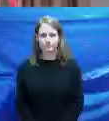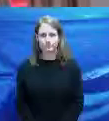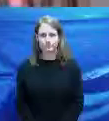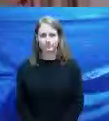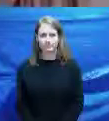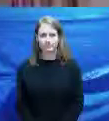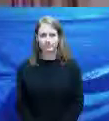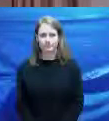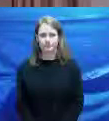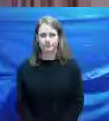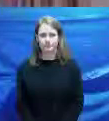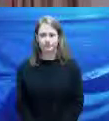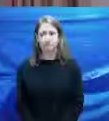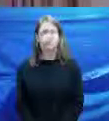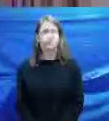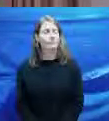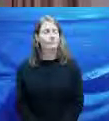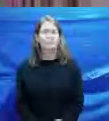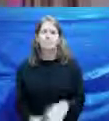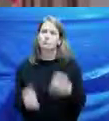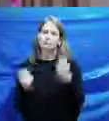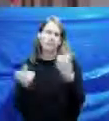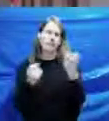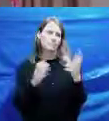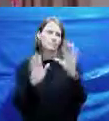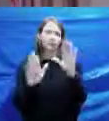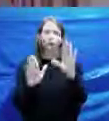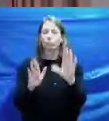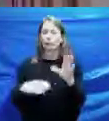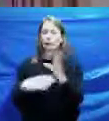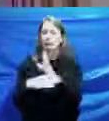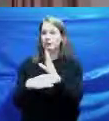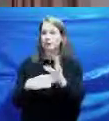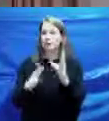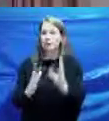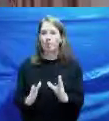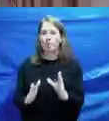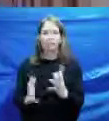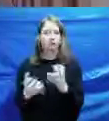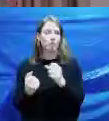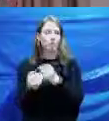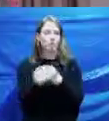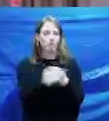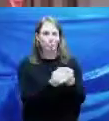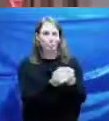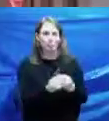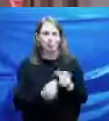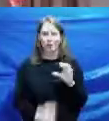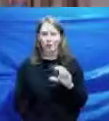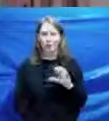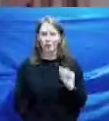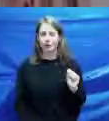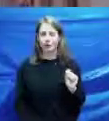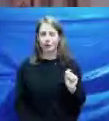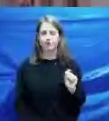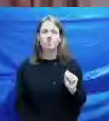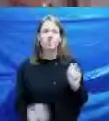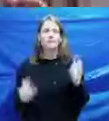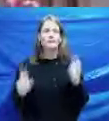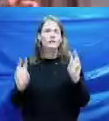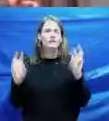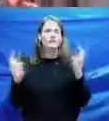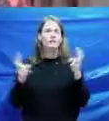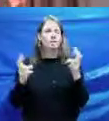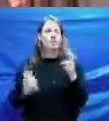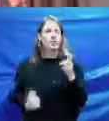there are a lot of really great partners out there who are looking to support people in the Common Core. So America Achieves is one such